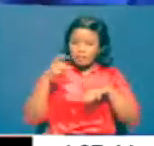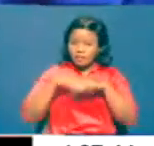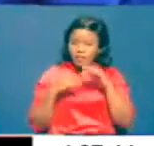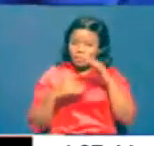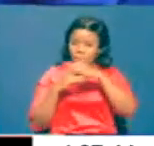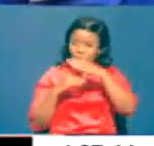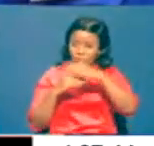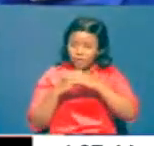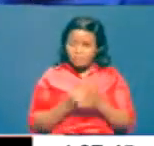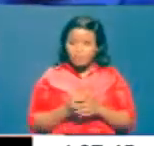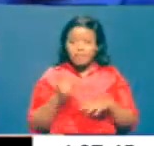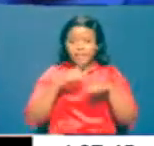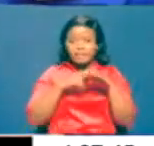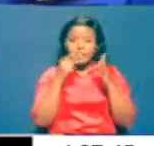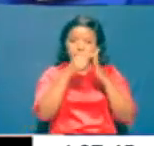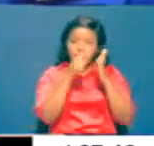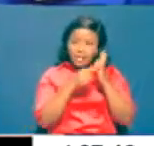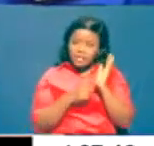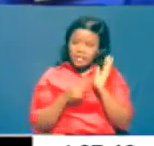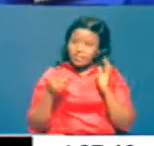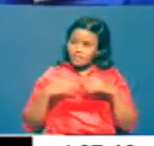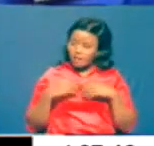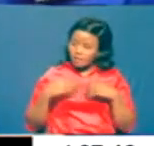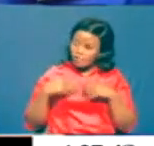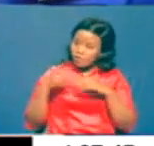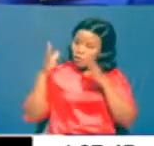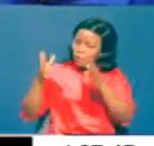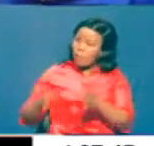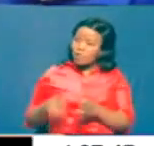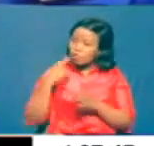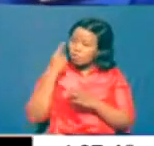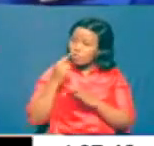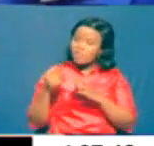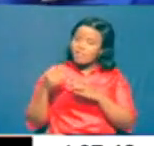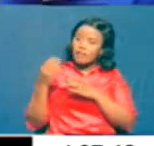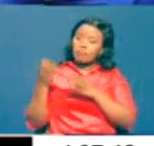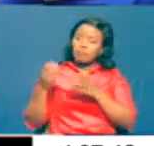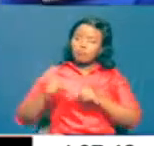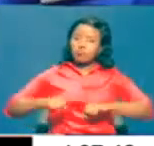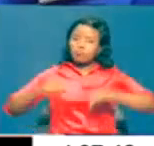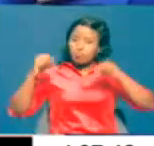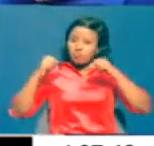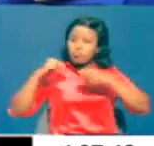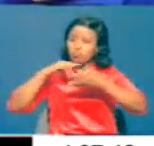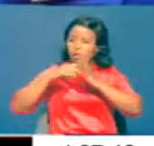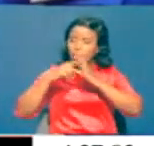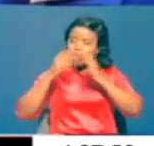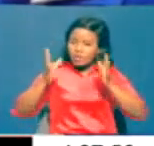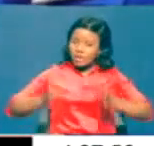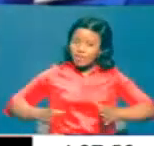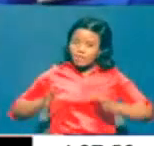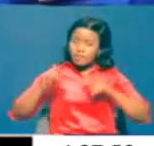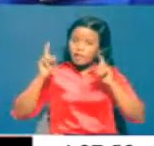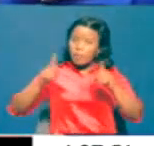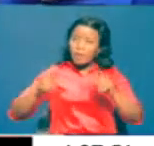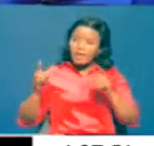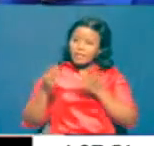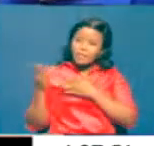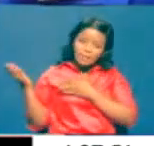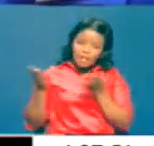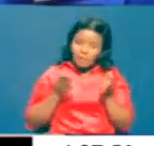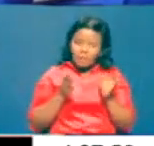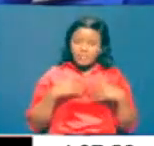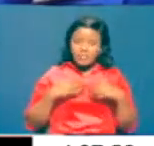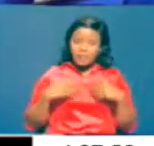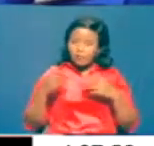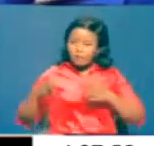guinders have been laid, the covert, who is the main contractor, is supposed to come and put the deck. The deck is the tarmac, so